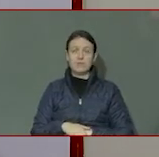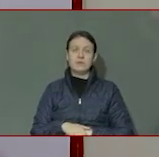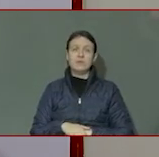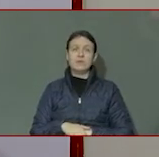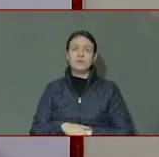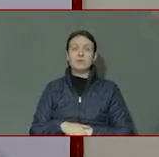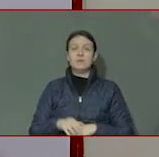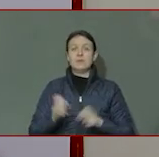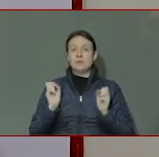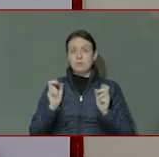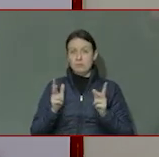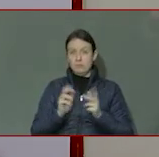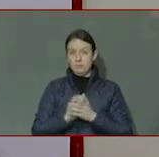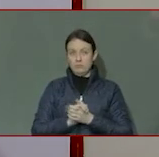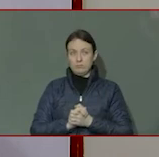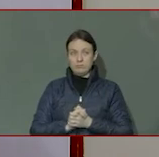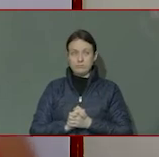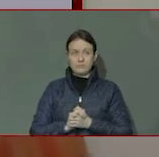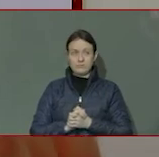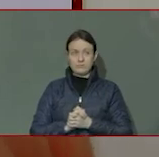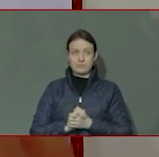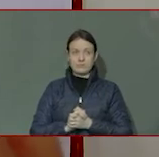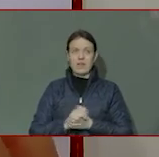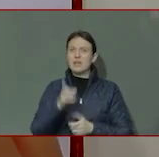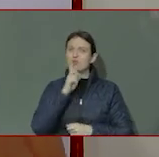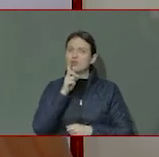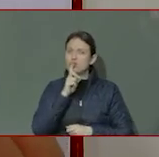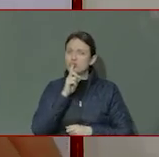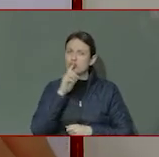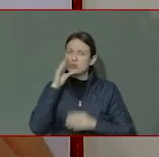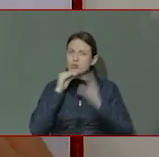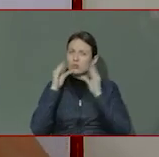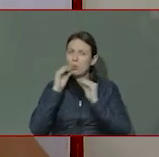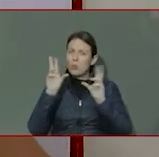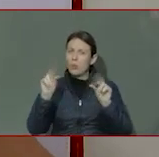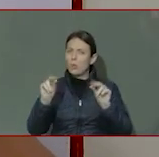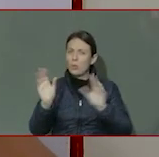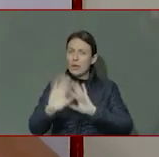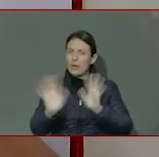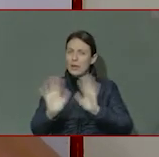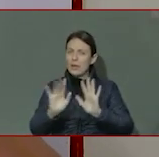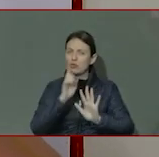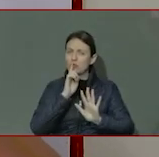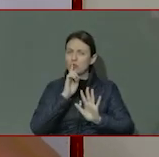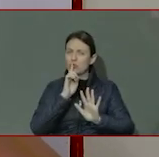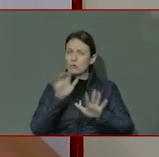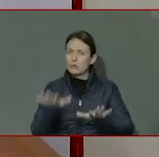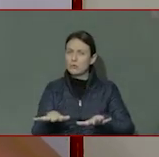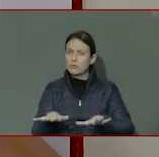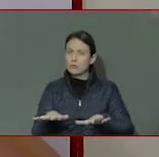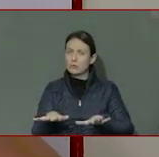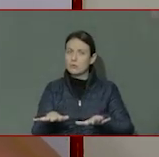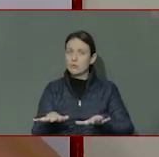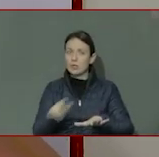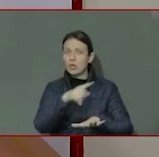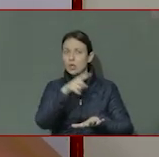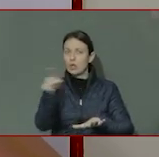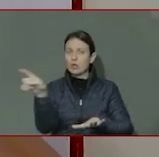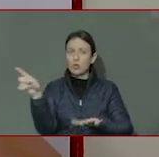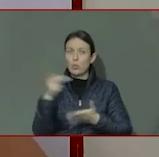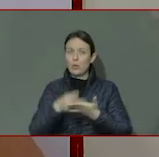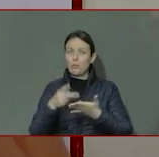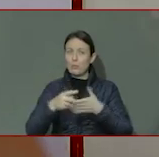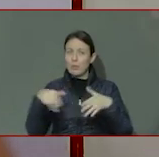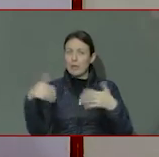Okay. You can get your notes quietly, please. Thank you. Come in here unprepared, grade